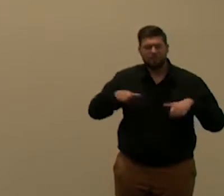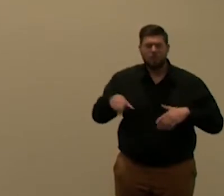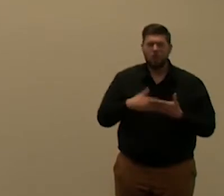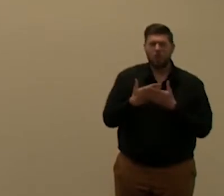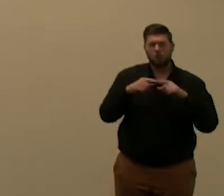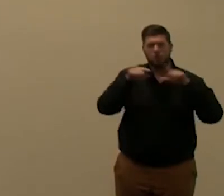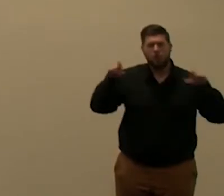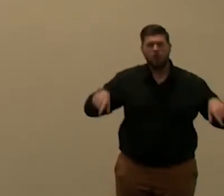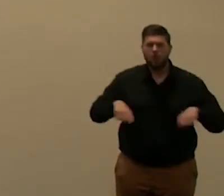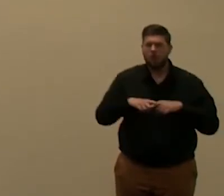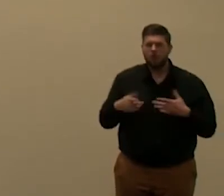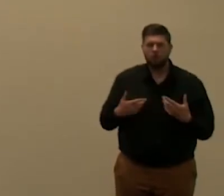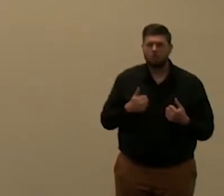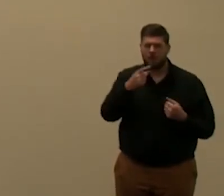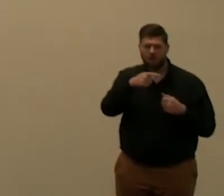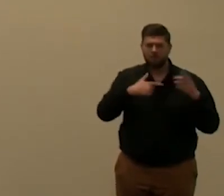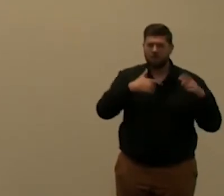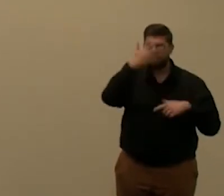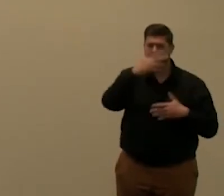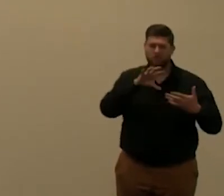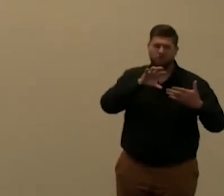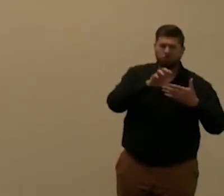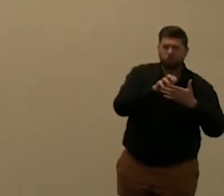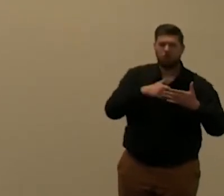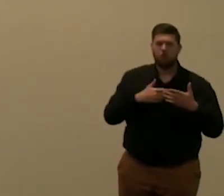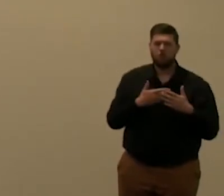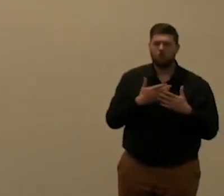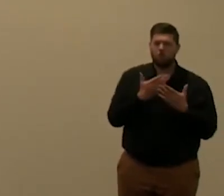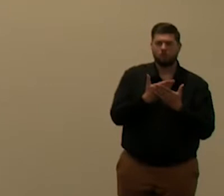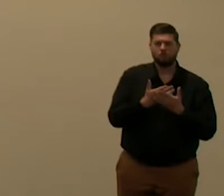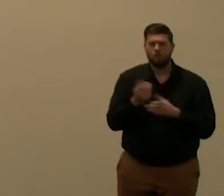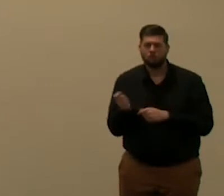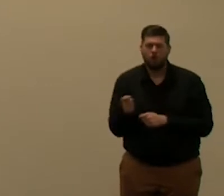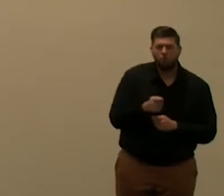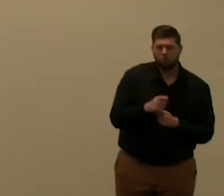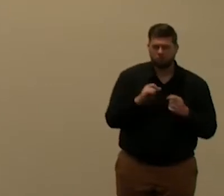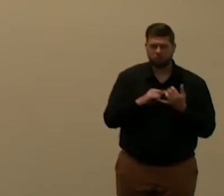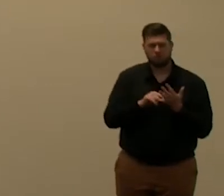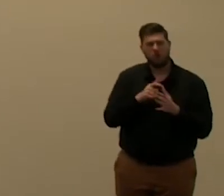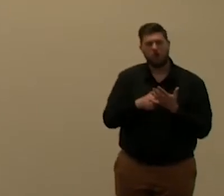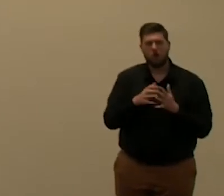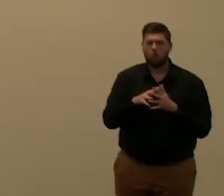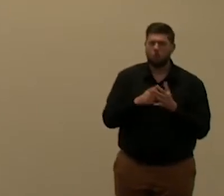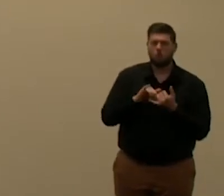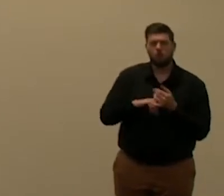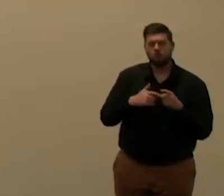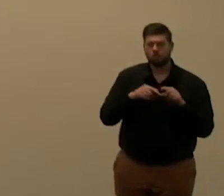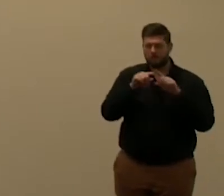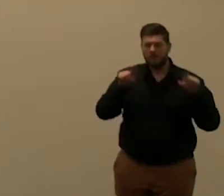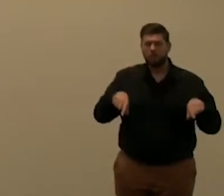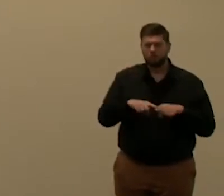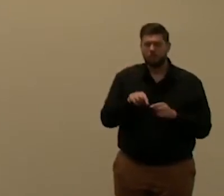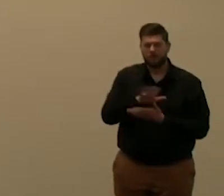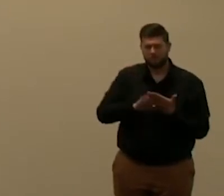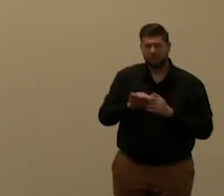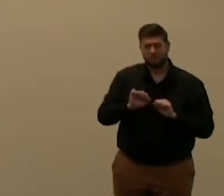Wars image or whatever. But you can also do that if your your physical meeting